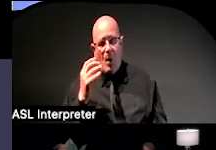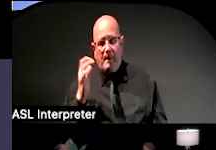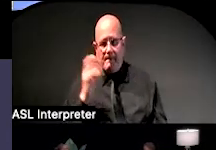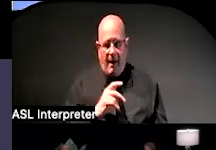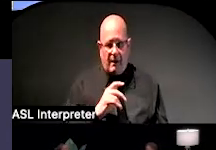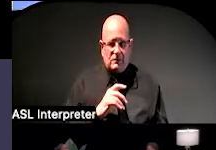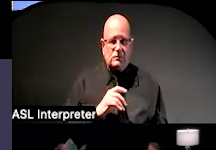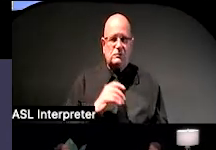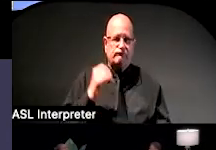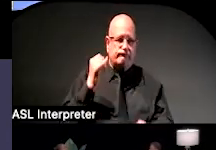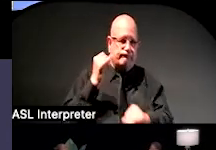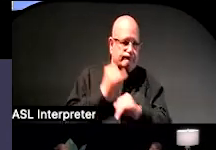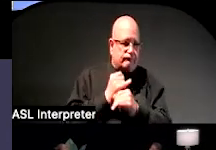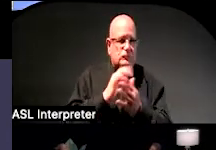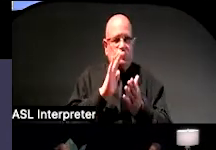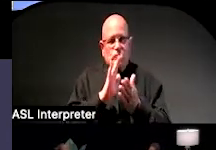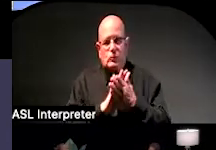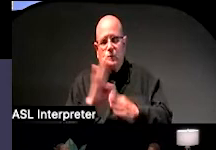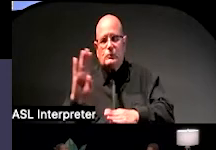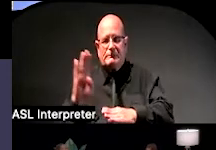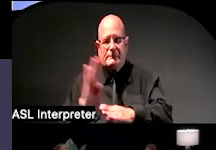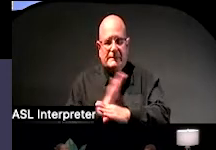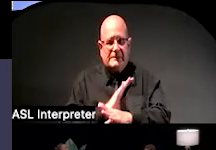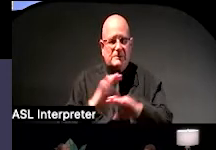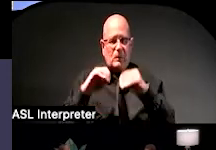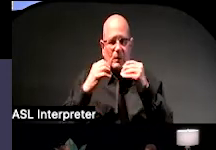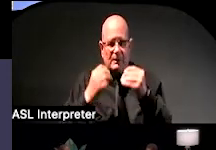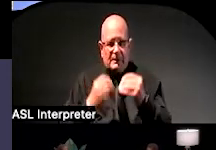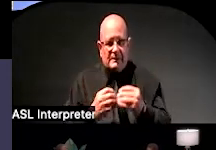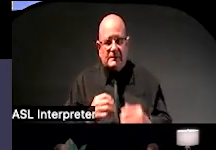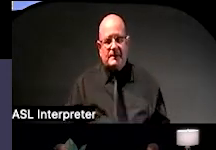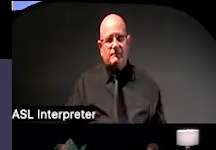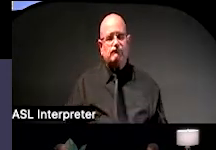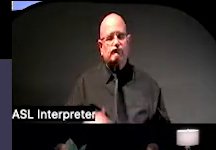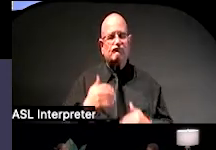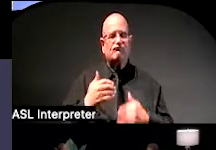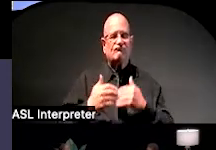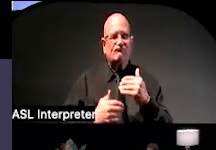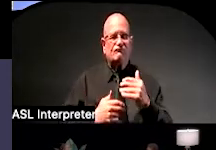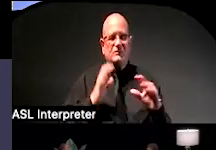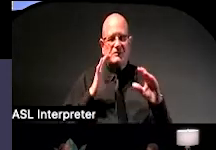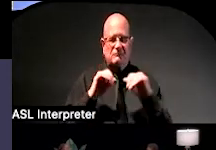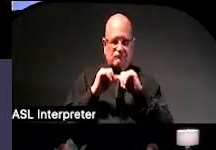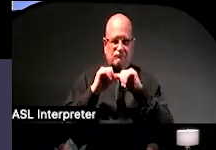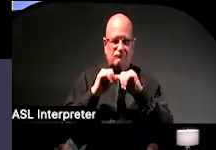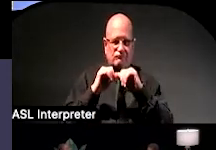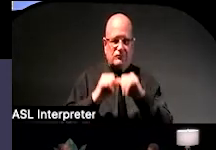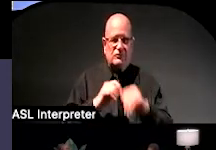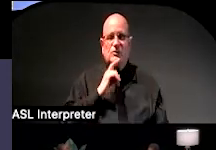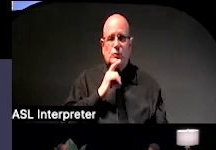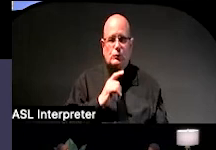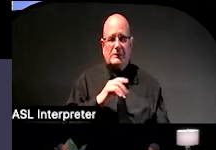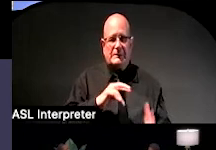our institutions and businesses and organizations and further this conversation so that real and